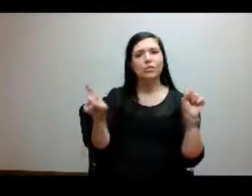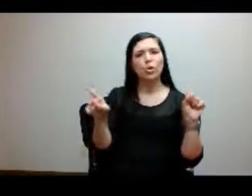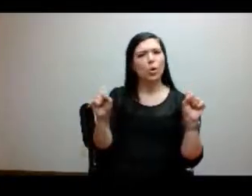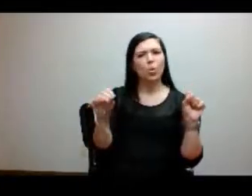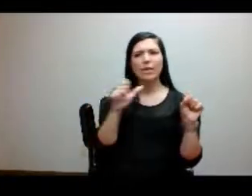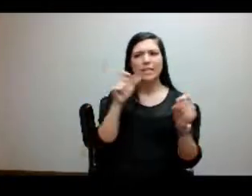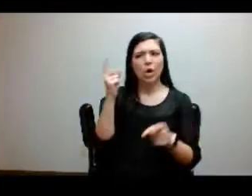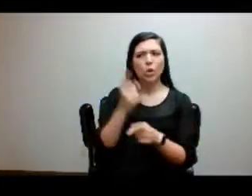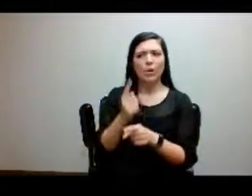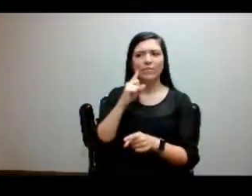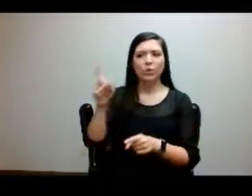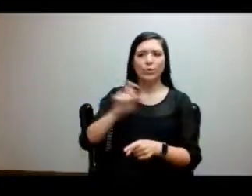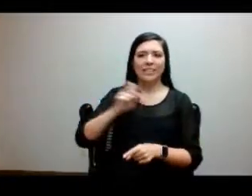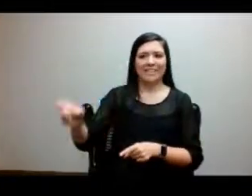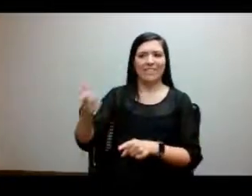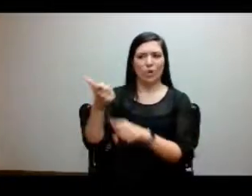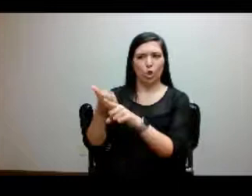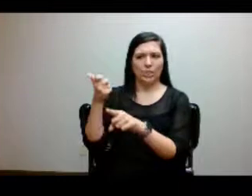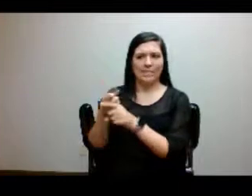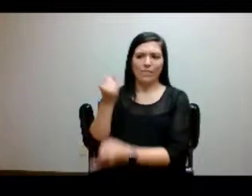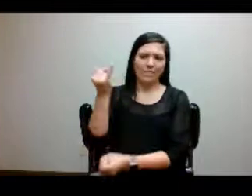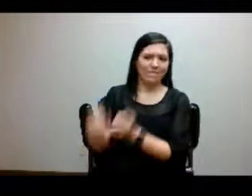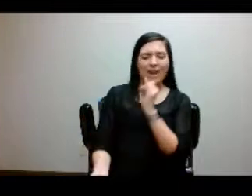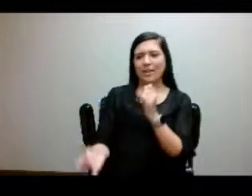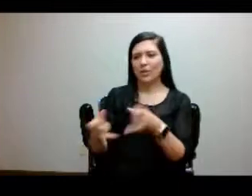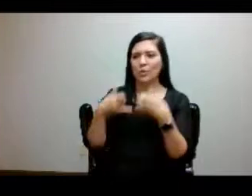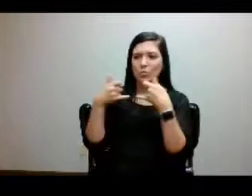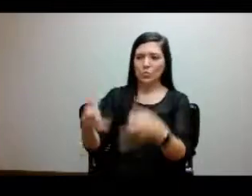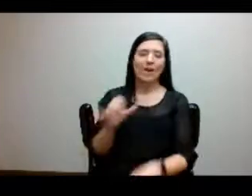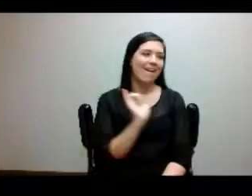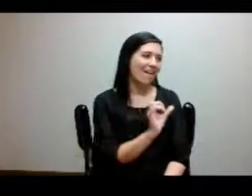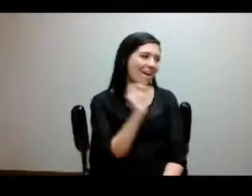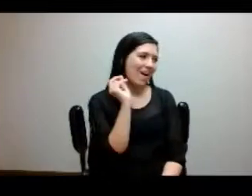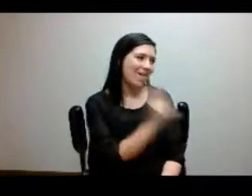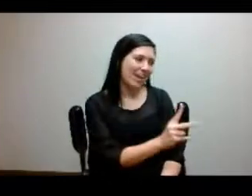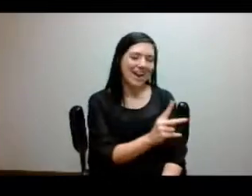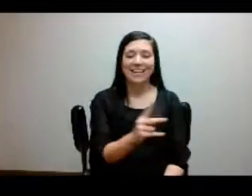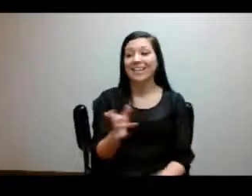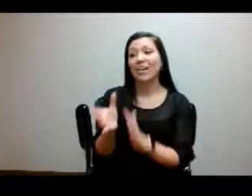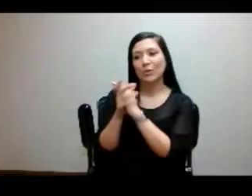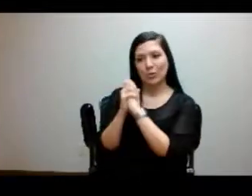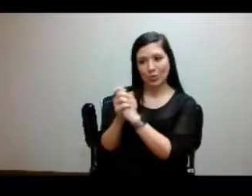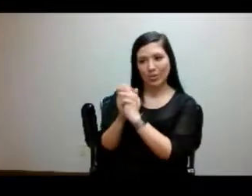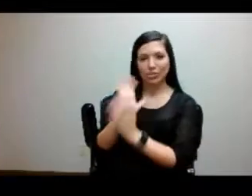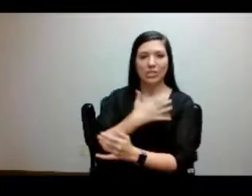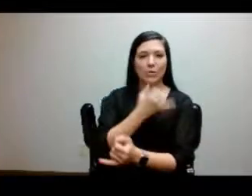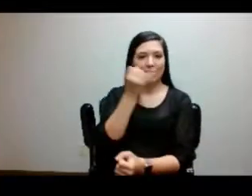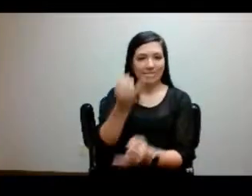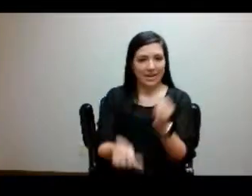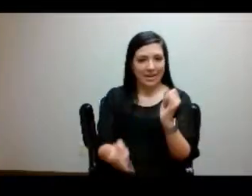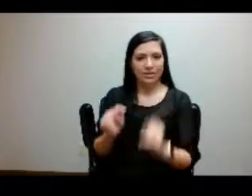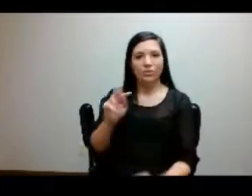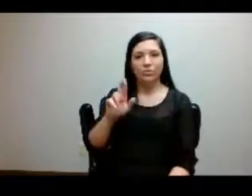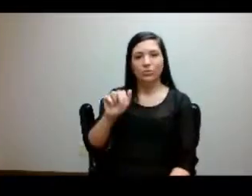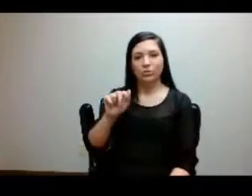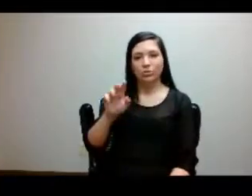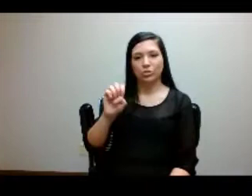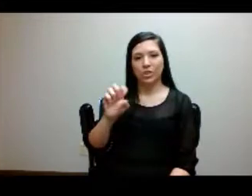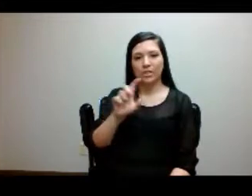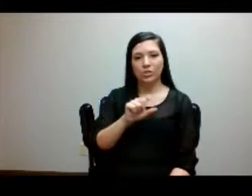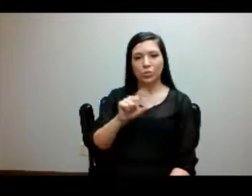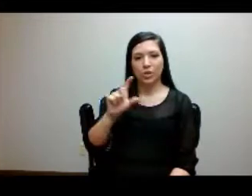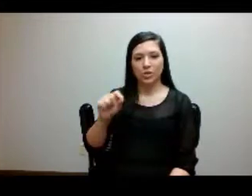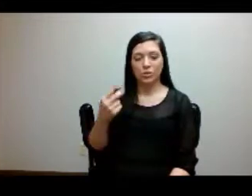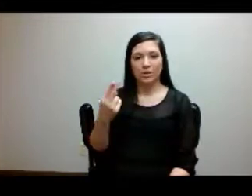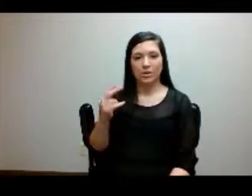you to give yourself the final award. And so congratulations to our final Trace 2020 Hallmark Award